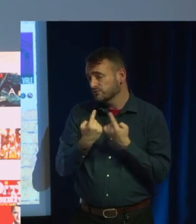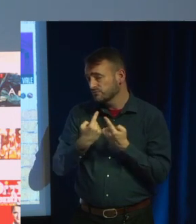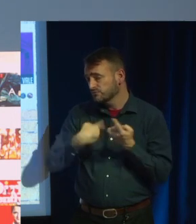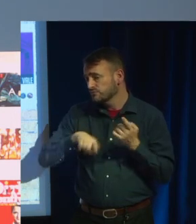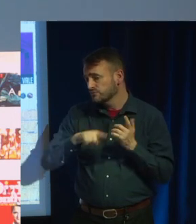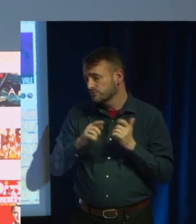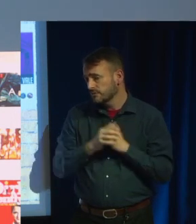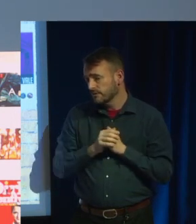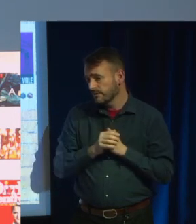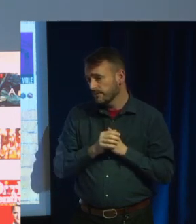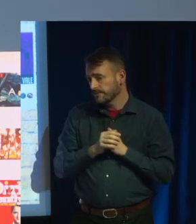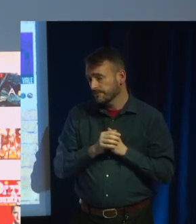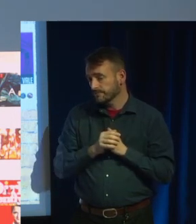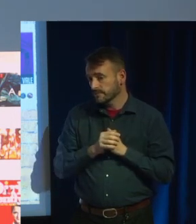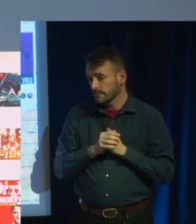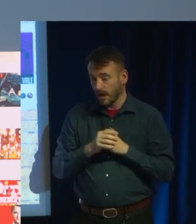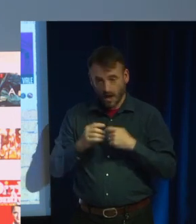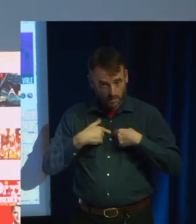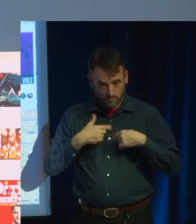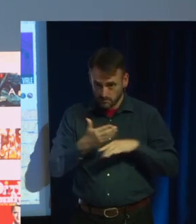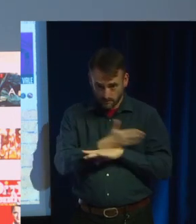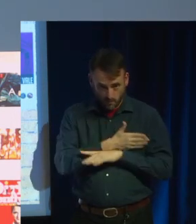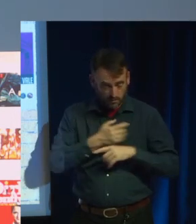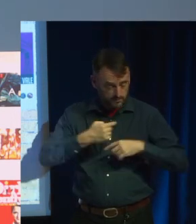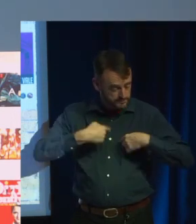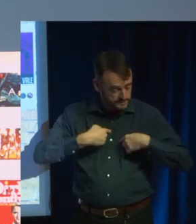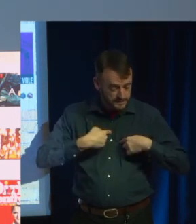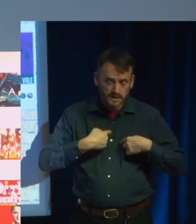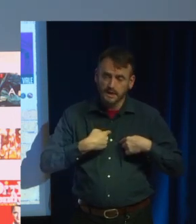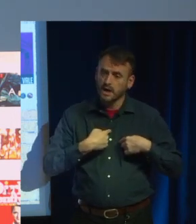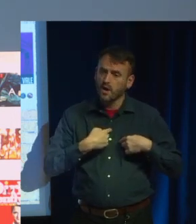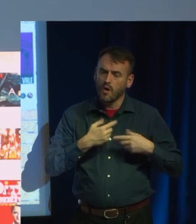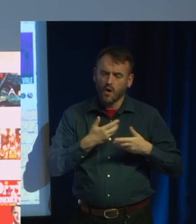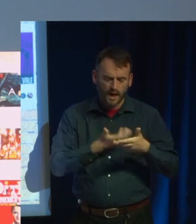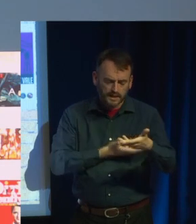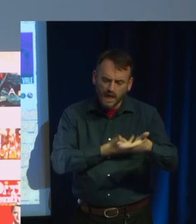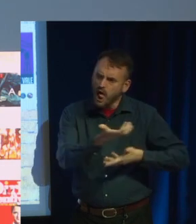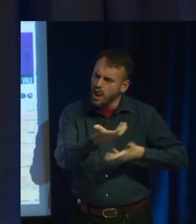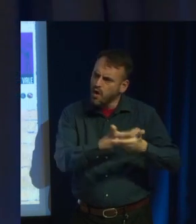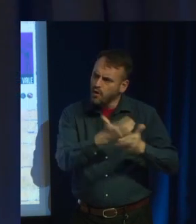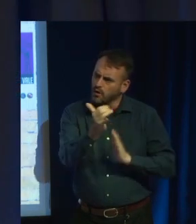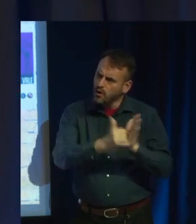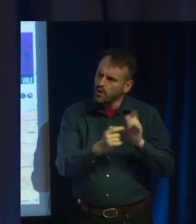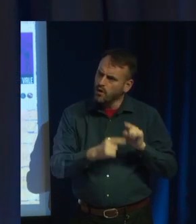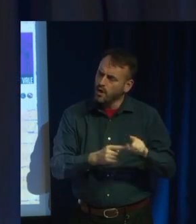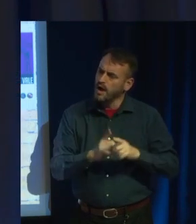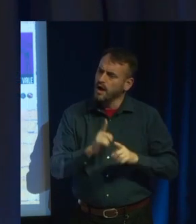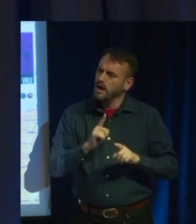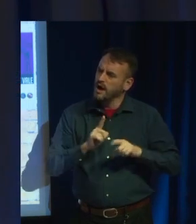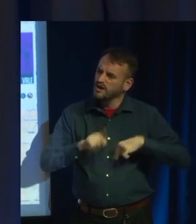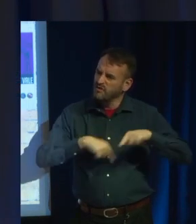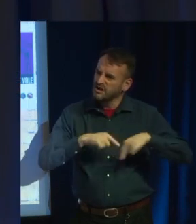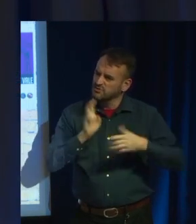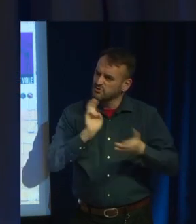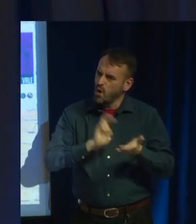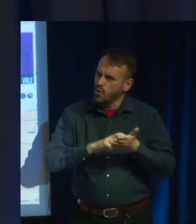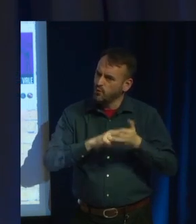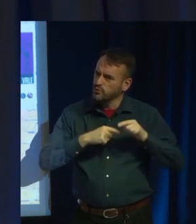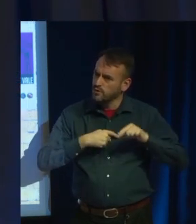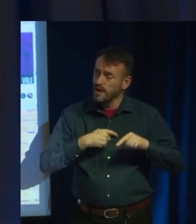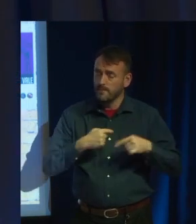to writing directional notes in the dialogue. I always do that. I was trained for writing for theater,